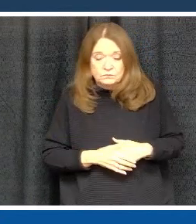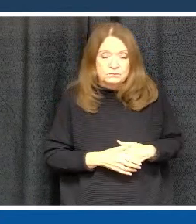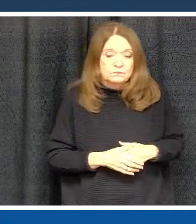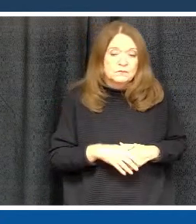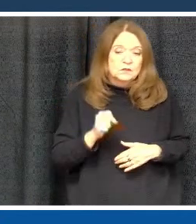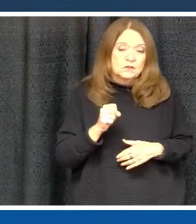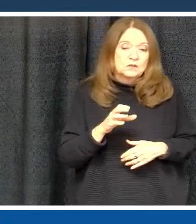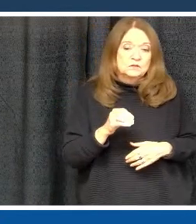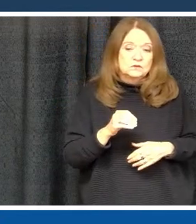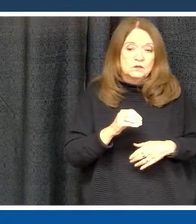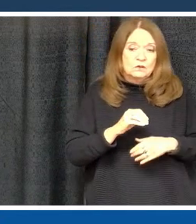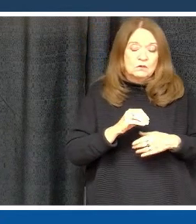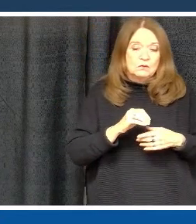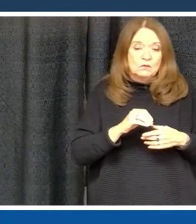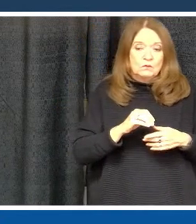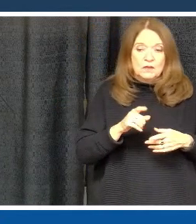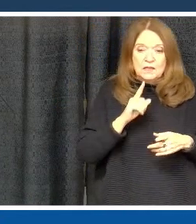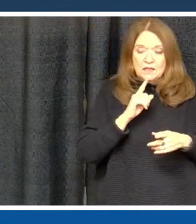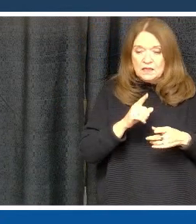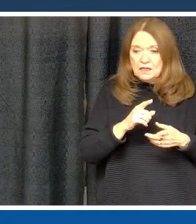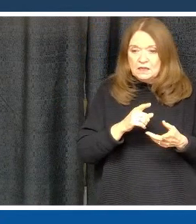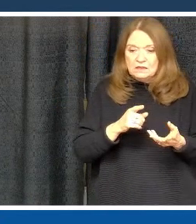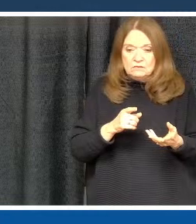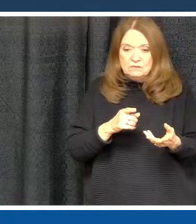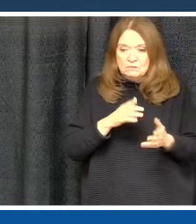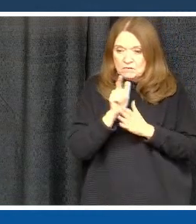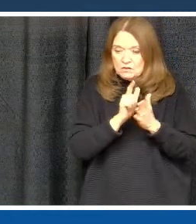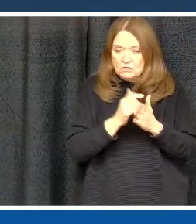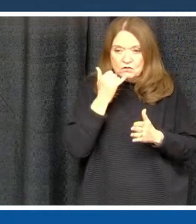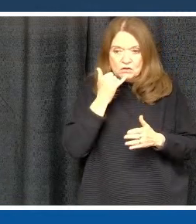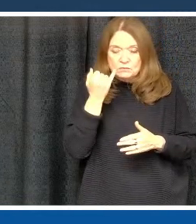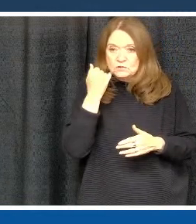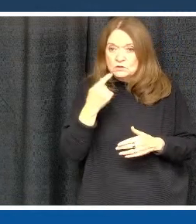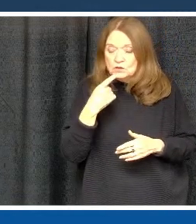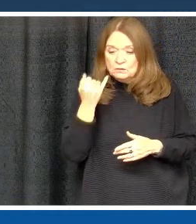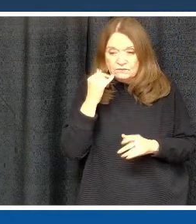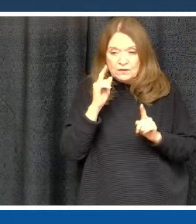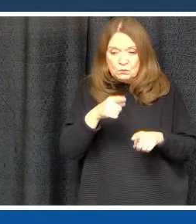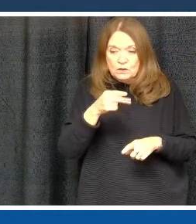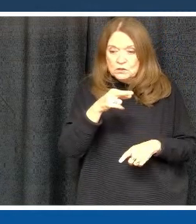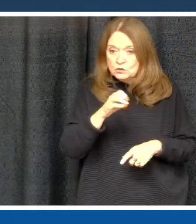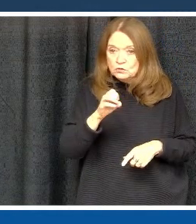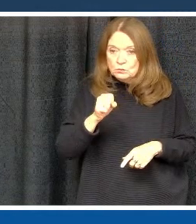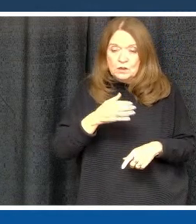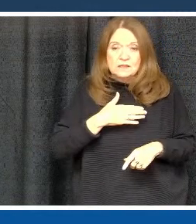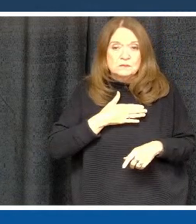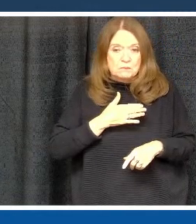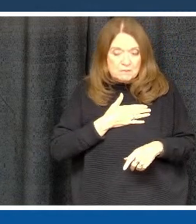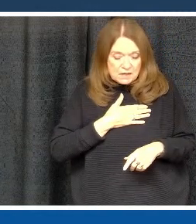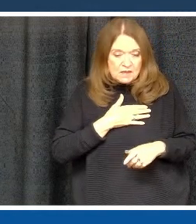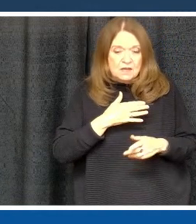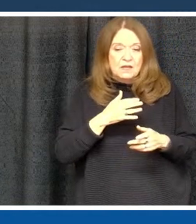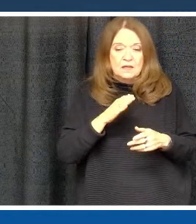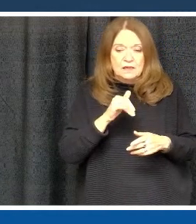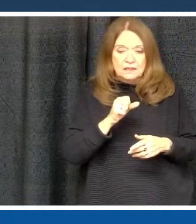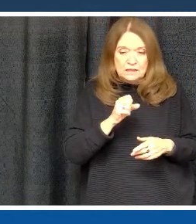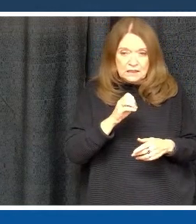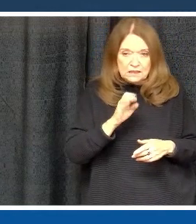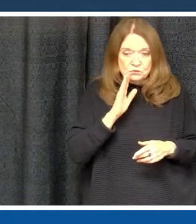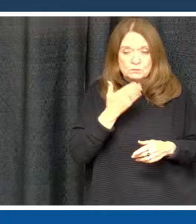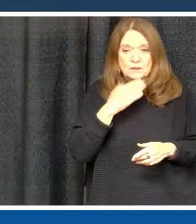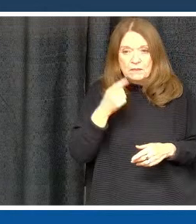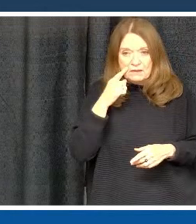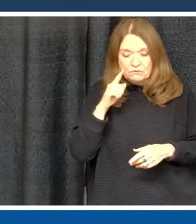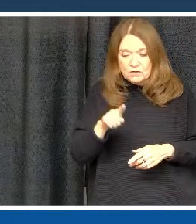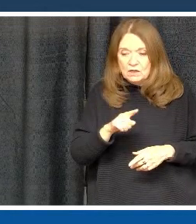Saw my charges, saw who my lawyer was, and called him. Told him that if I went to the press, my case would go bad for me. This is a blatant